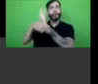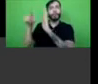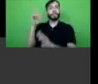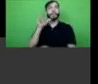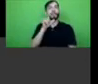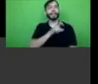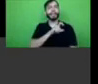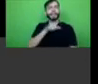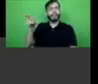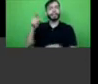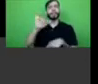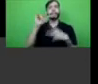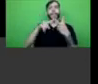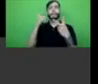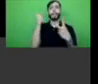from happening.